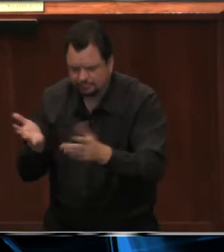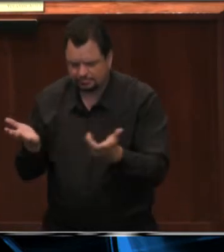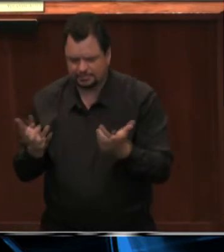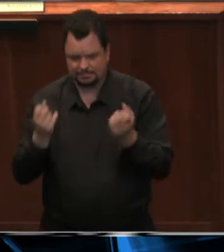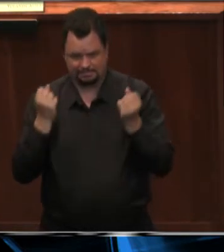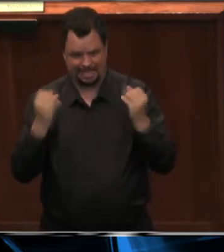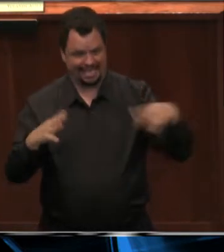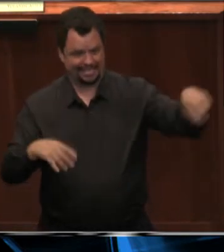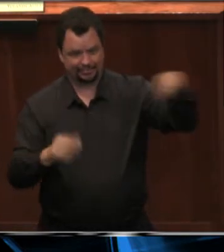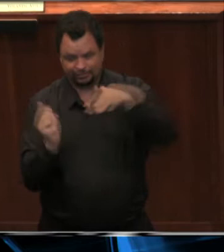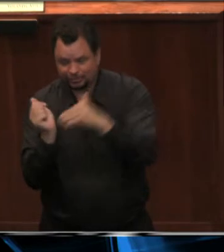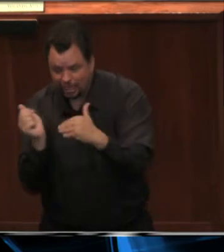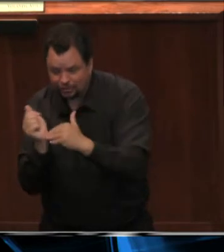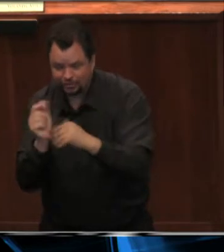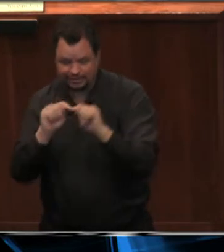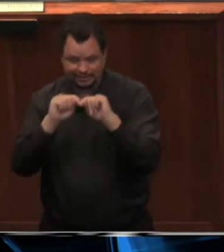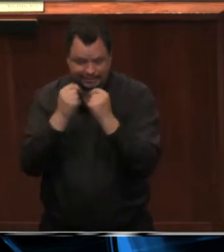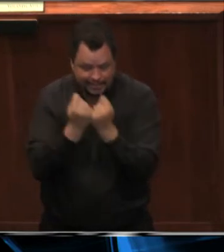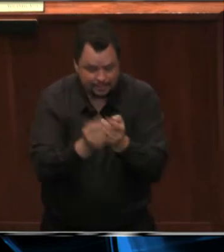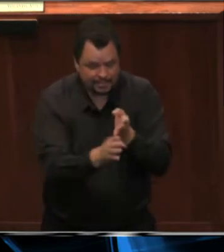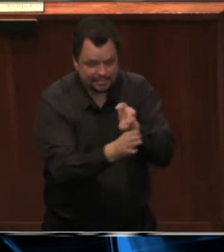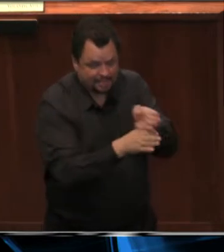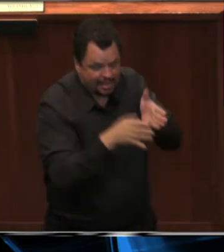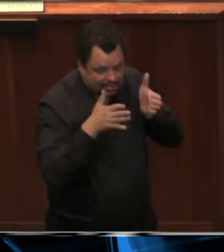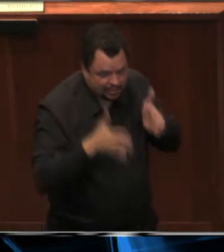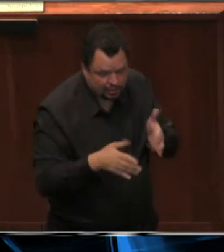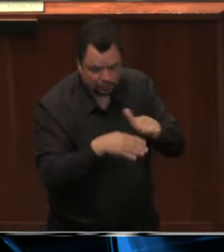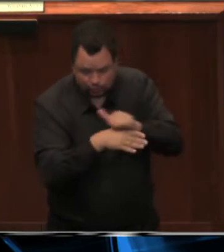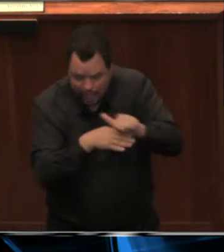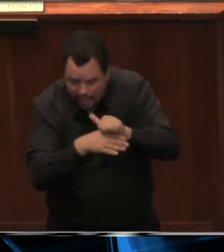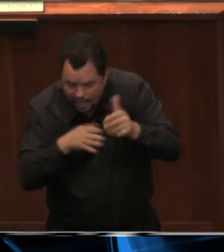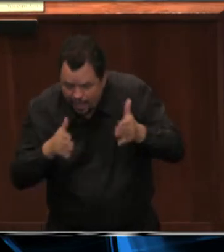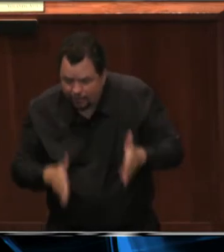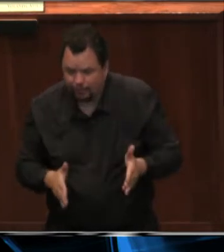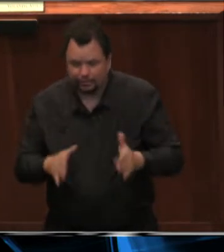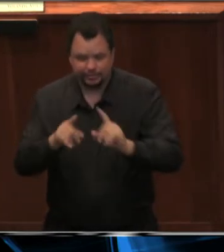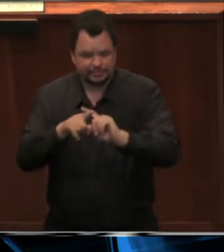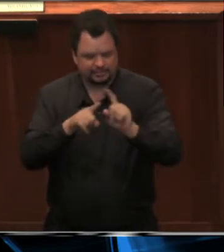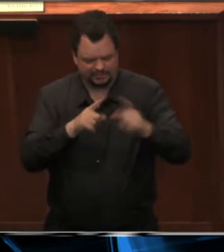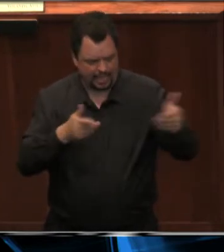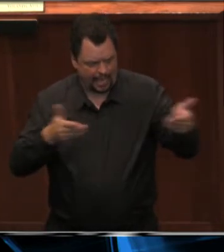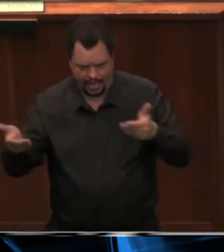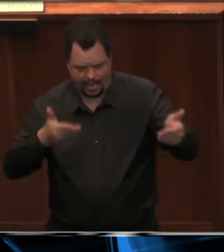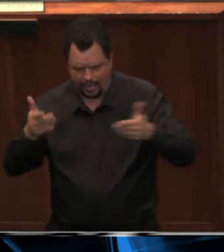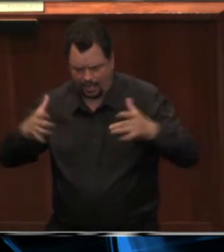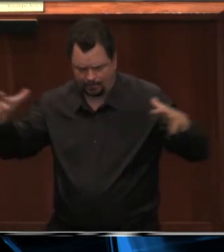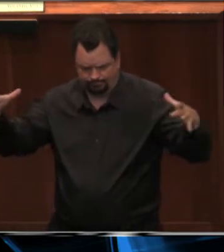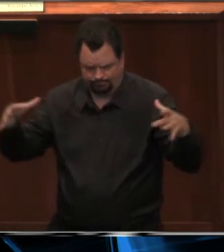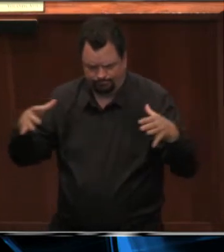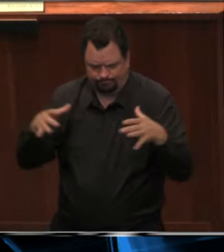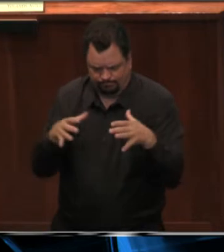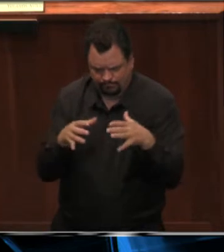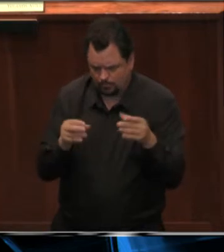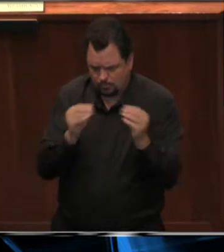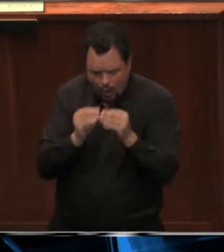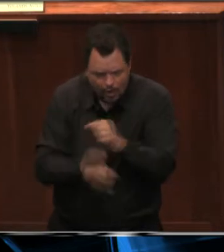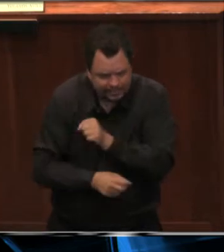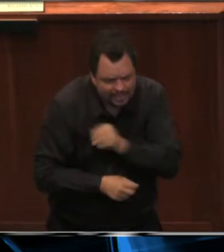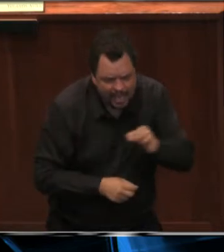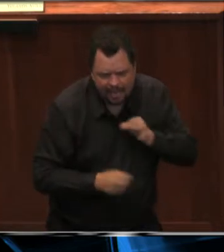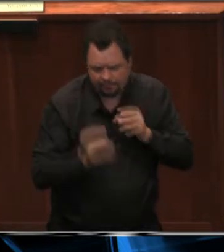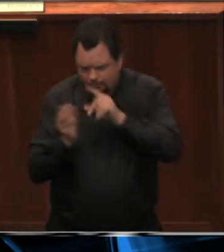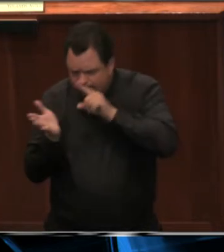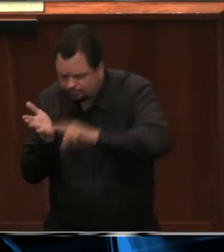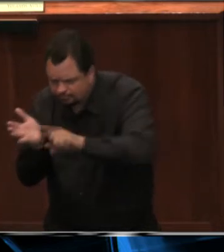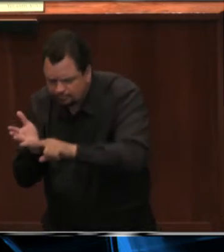intervention specialists are training up recent hires and additions to our staff so that we can have a more robust team